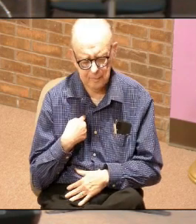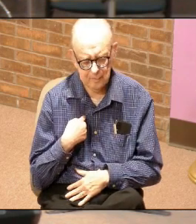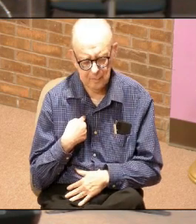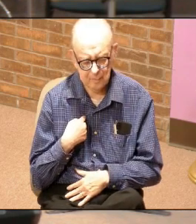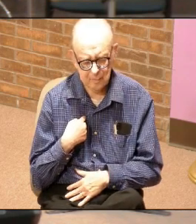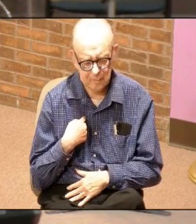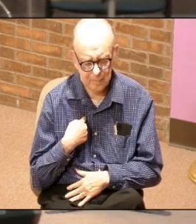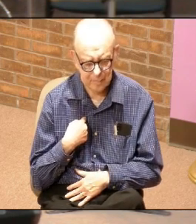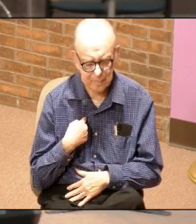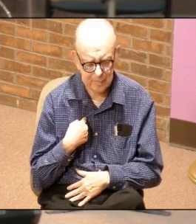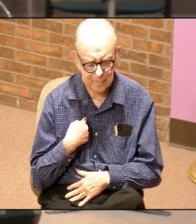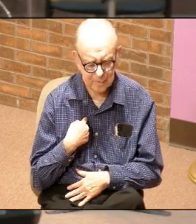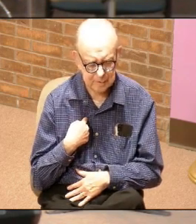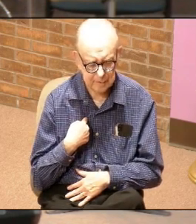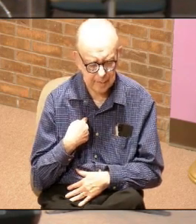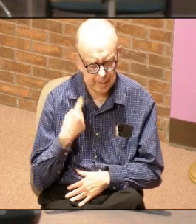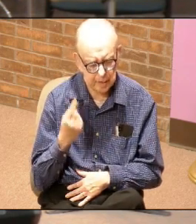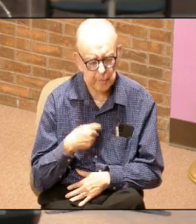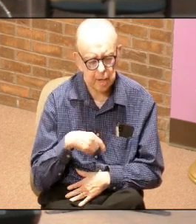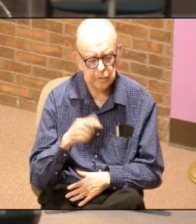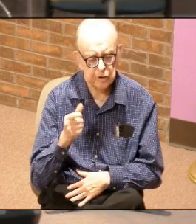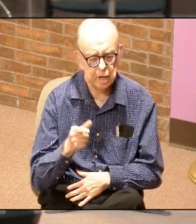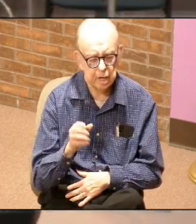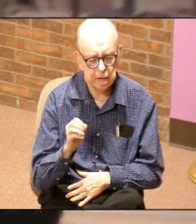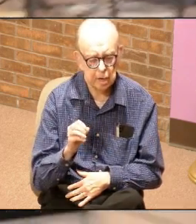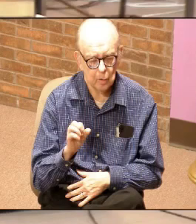of George Floyd,